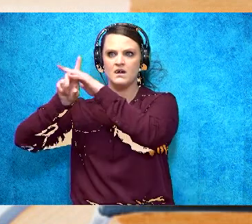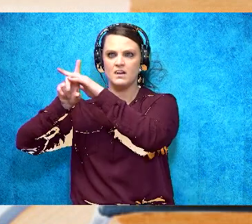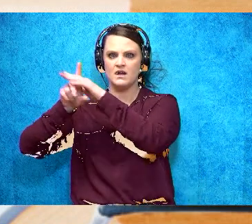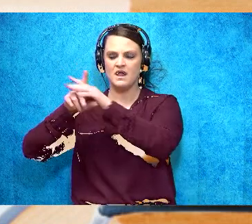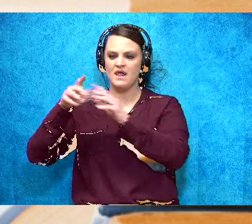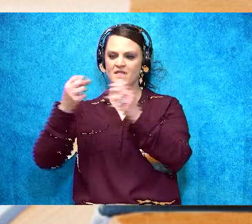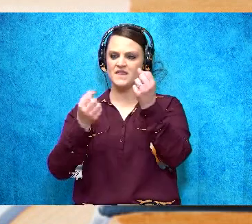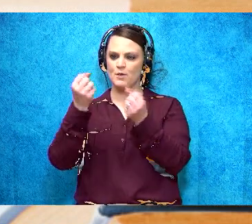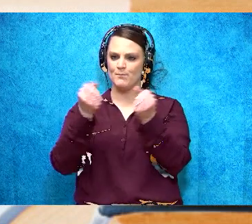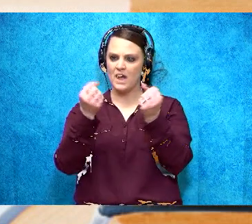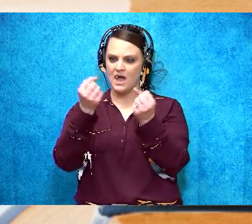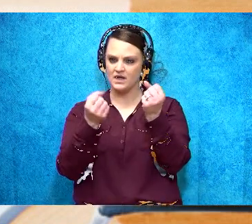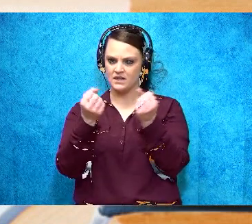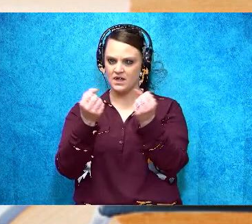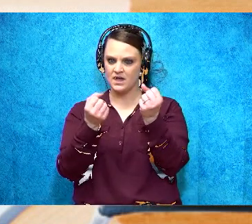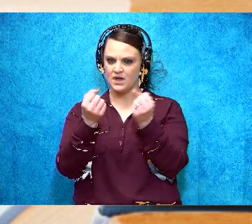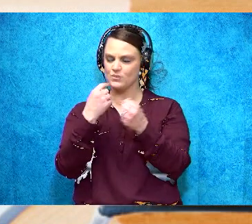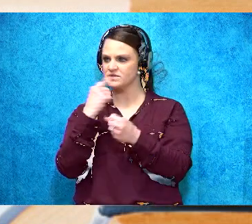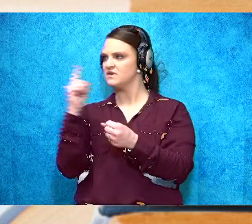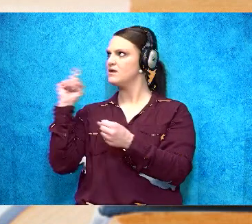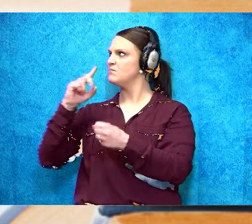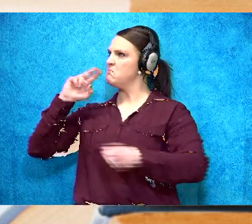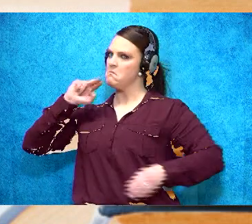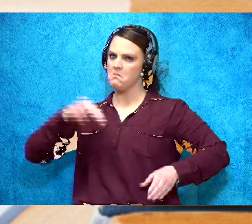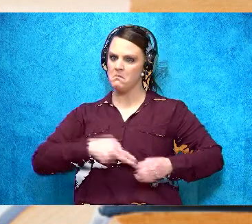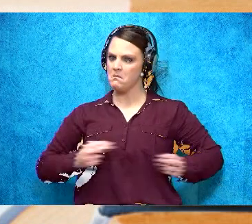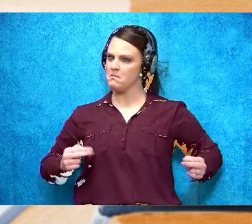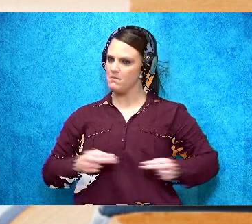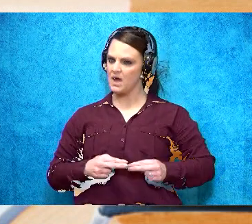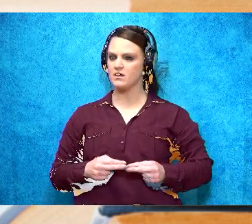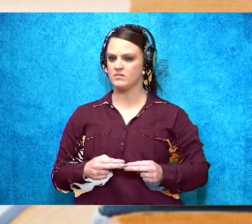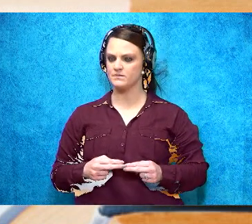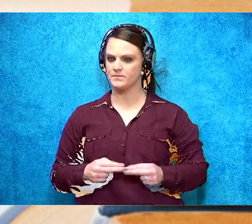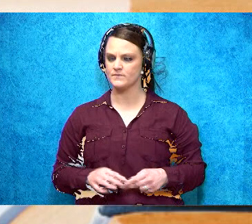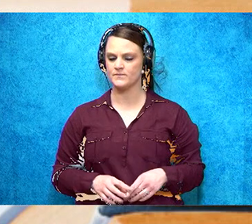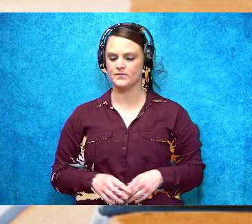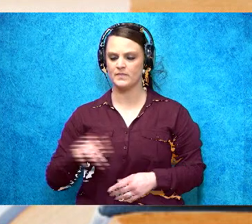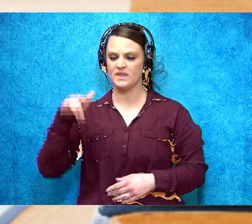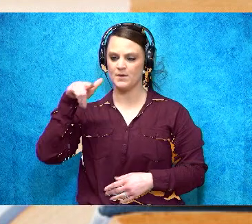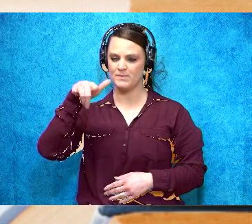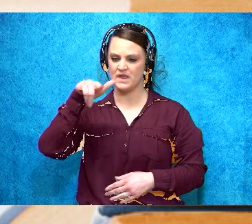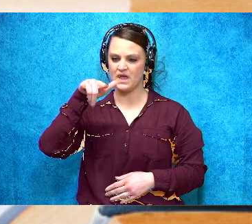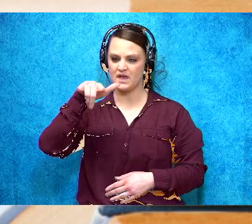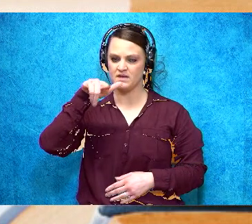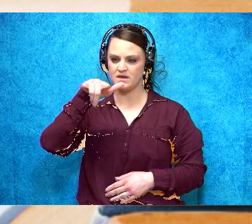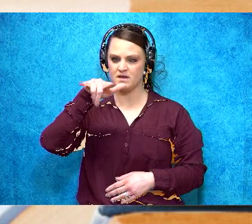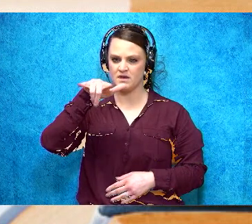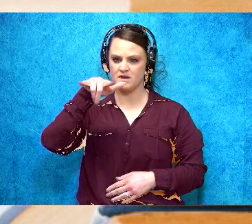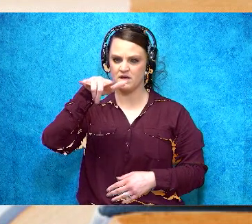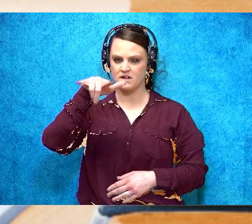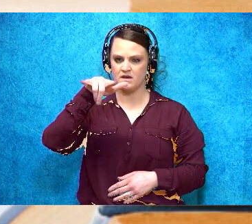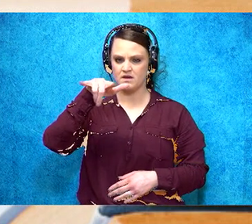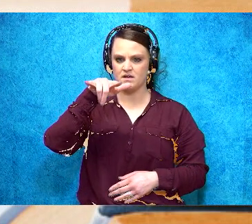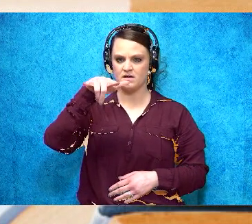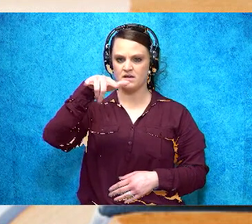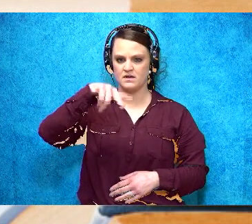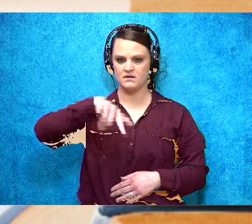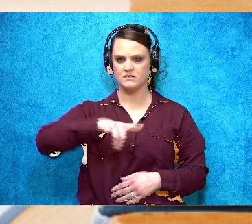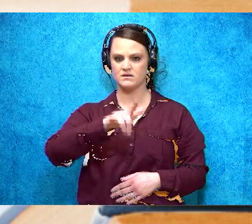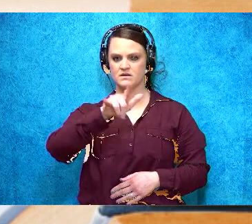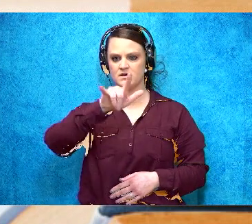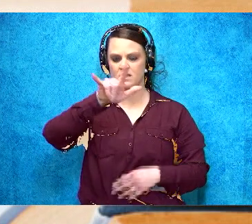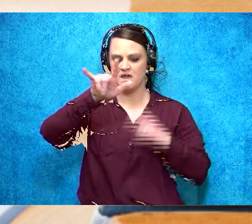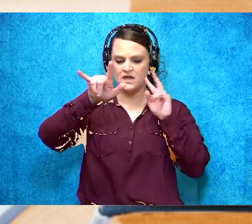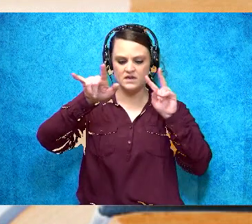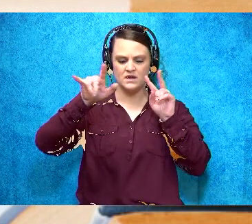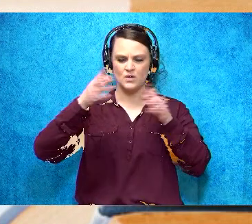must have been telling them to buckle up. The plane banked again, and George looked down